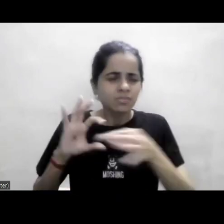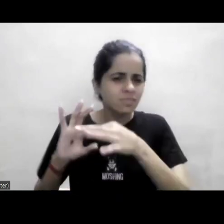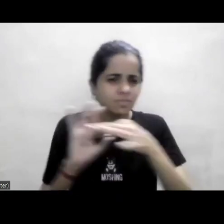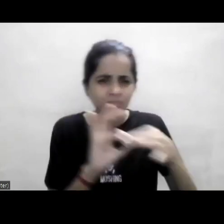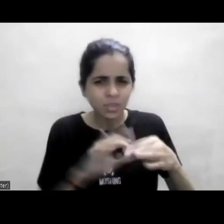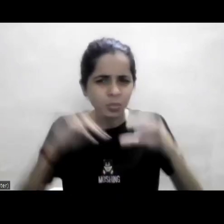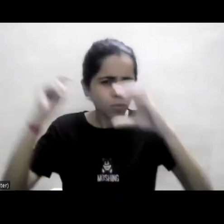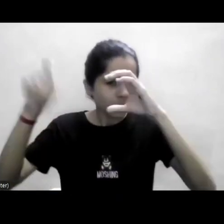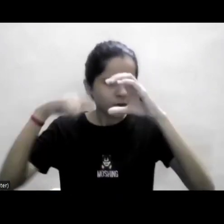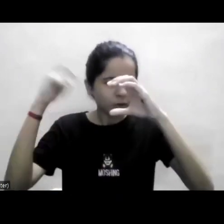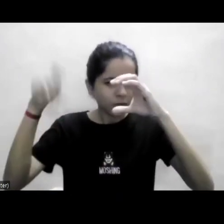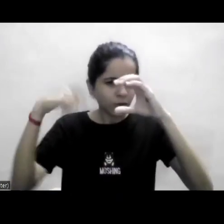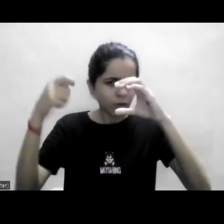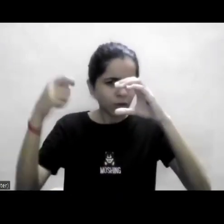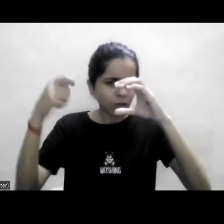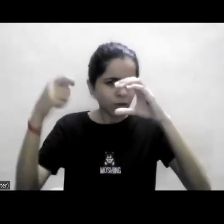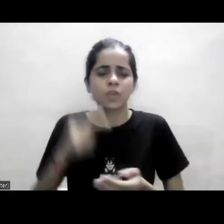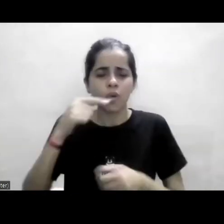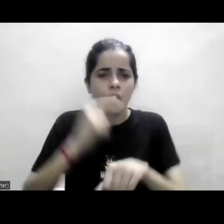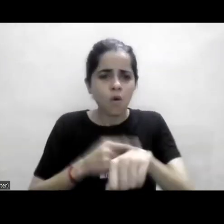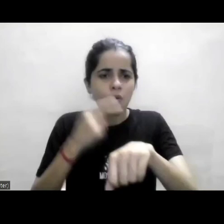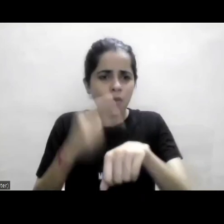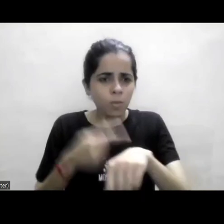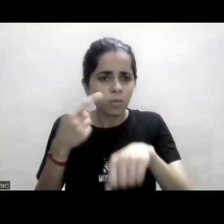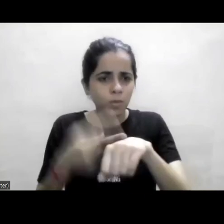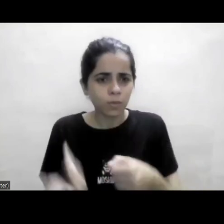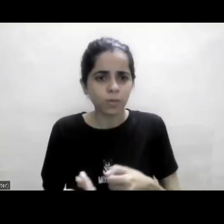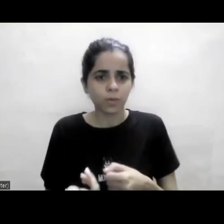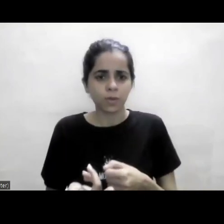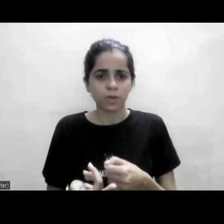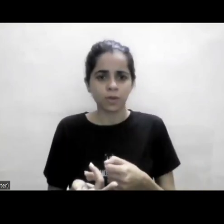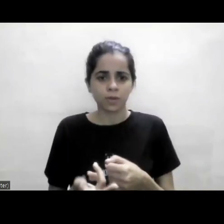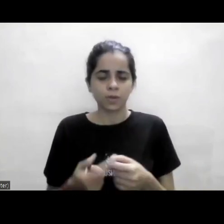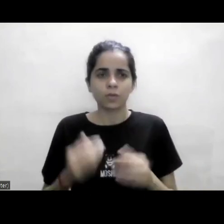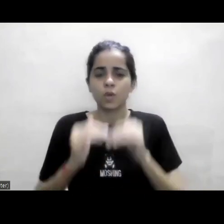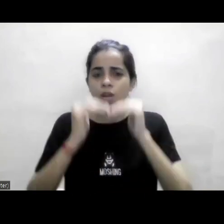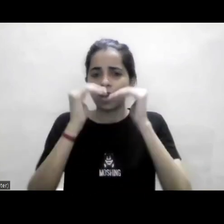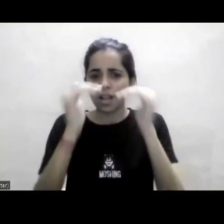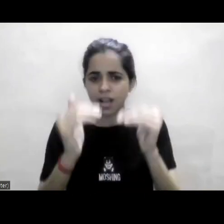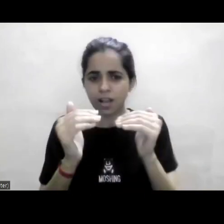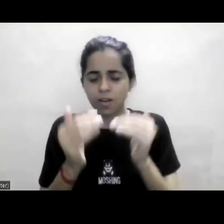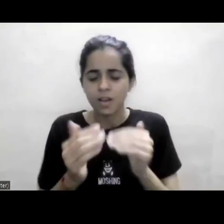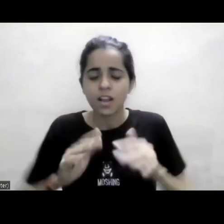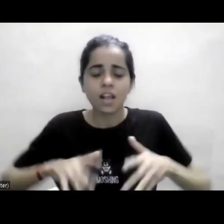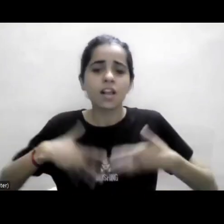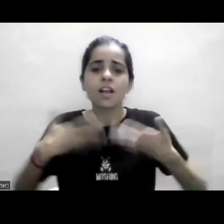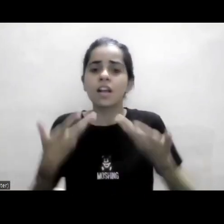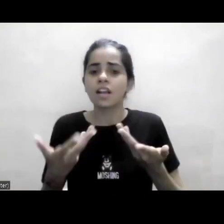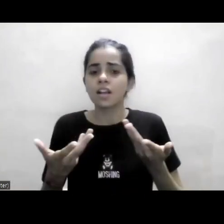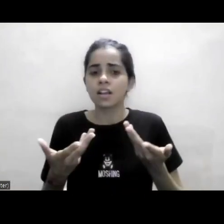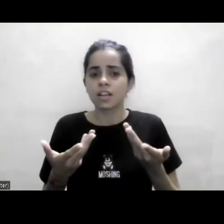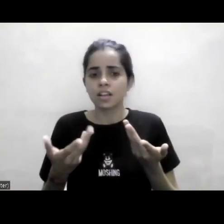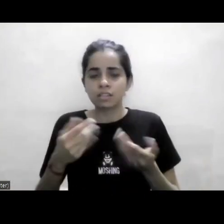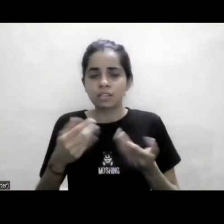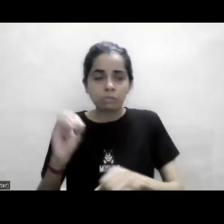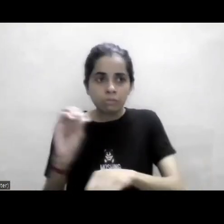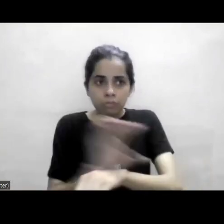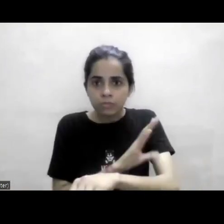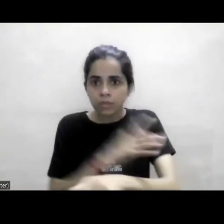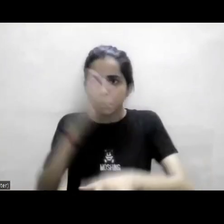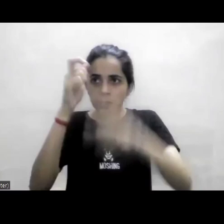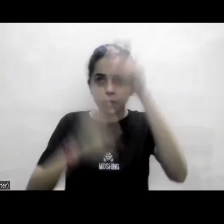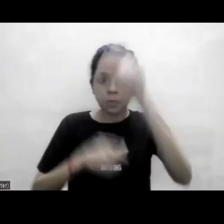movies, we often talk about and look at in how this inspiration porn